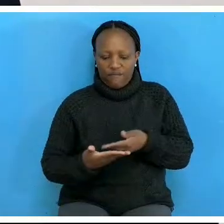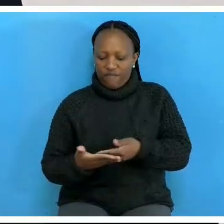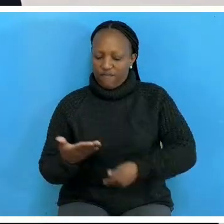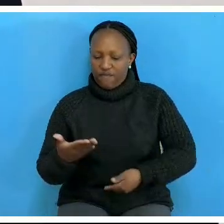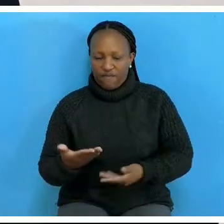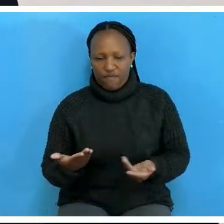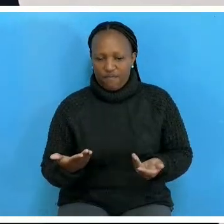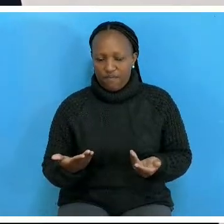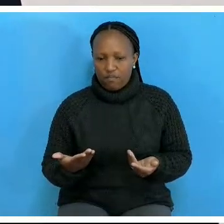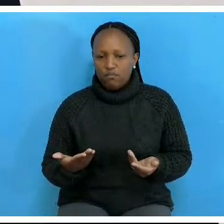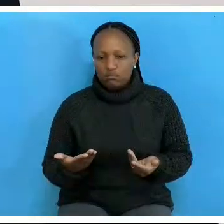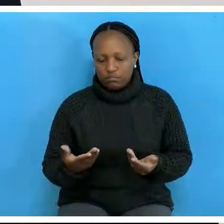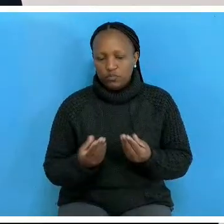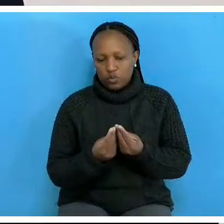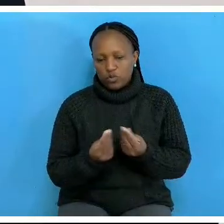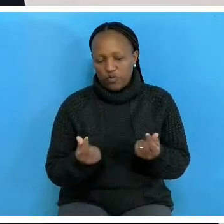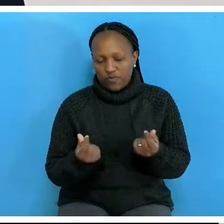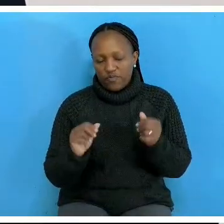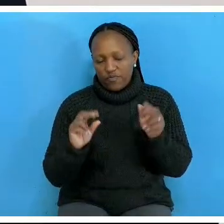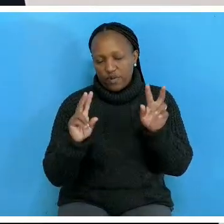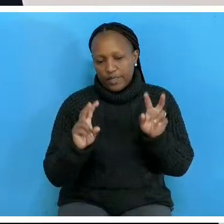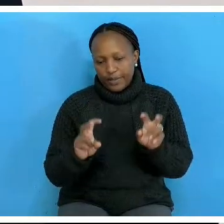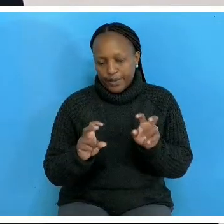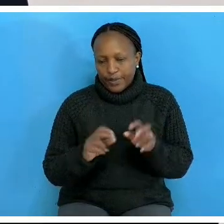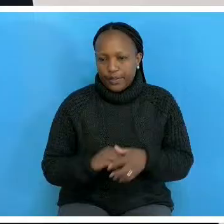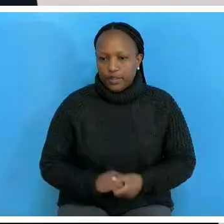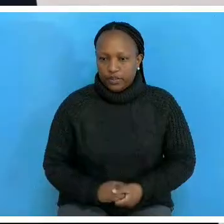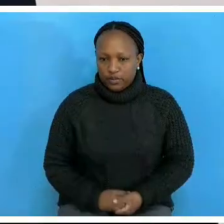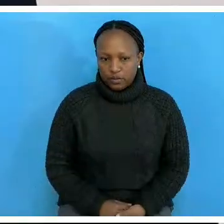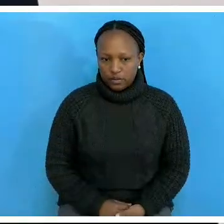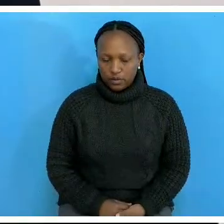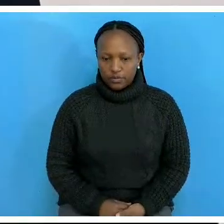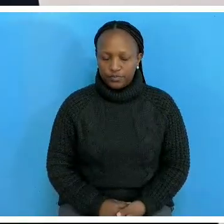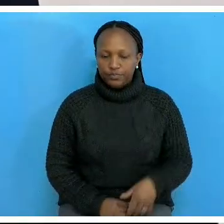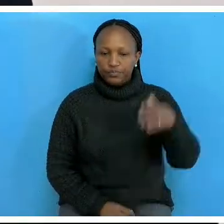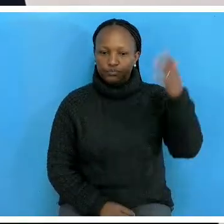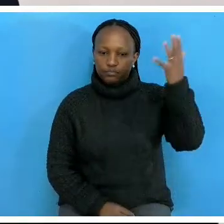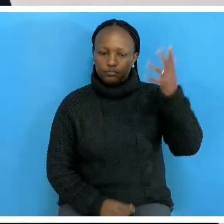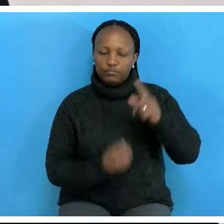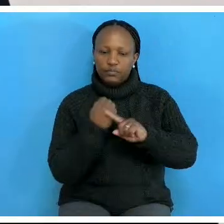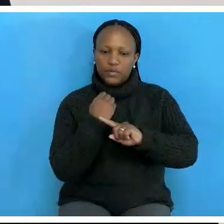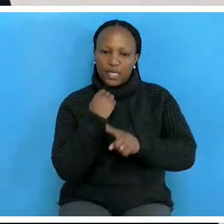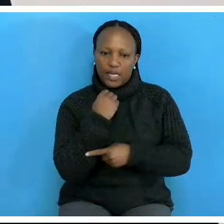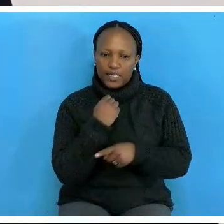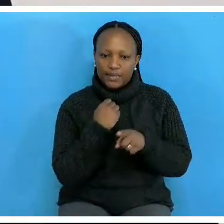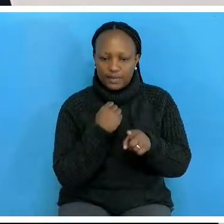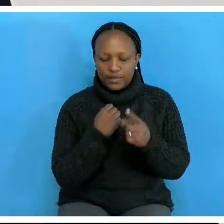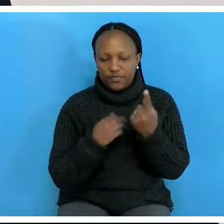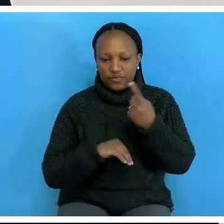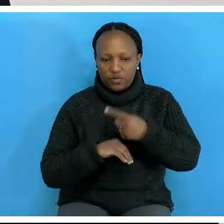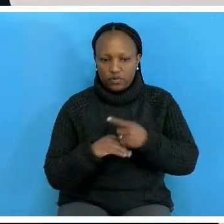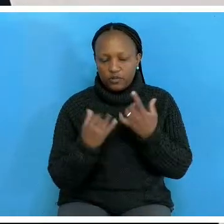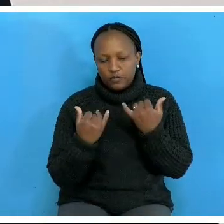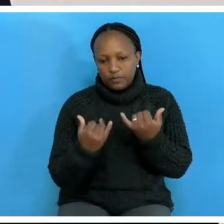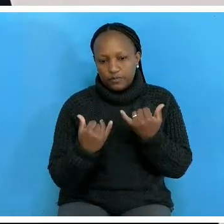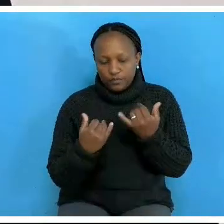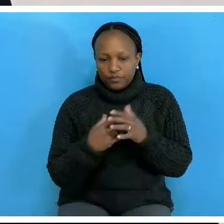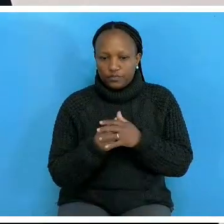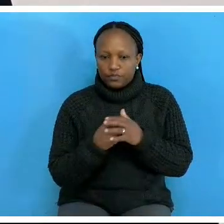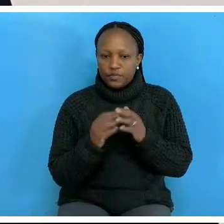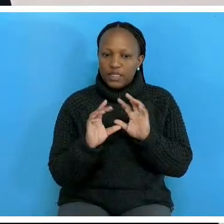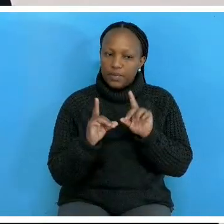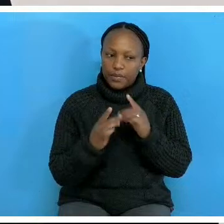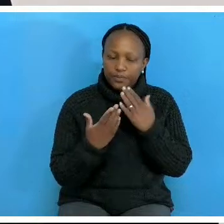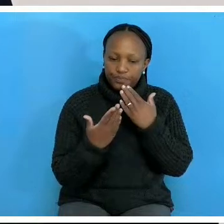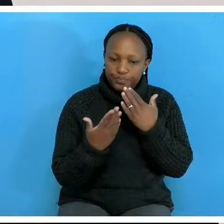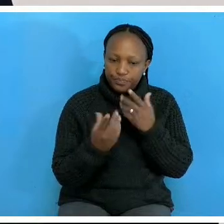are addressing those matters. Now, that was the last presentation for the day. I thank the department for doing